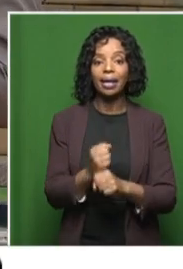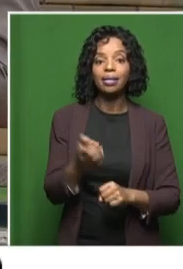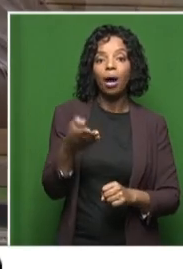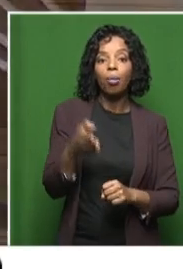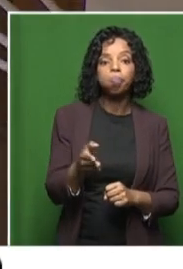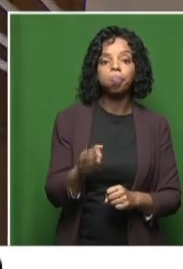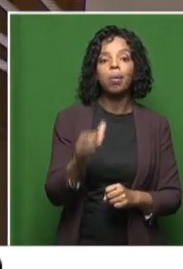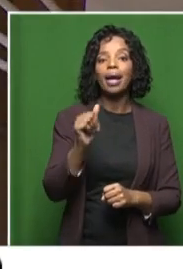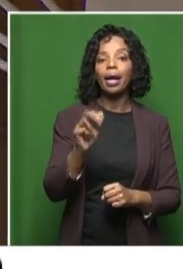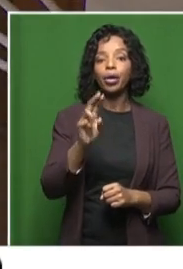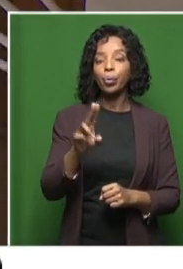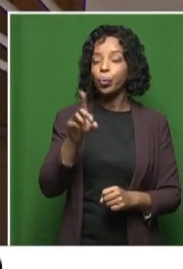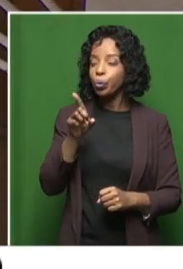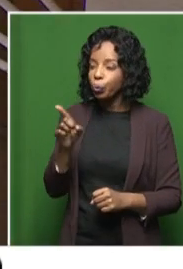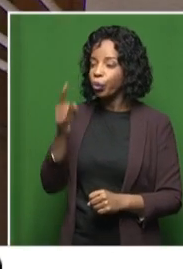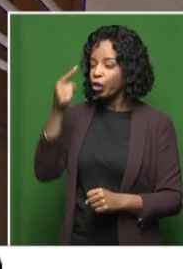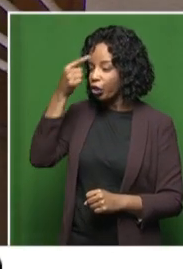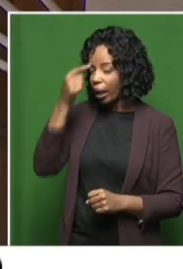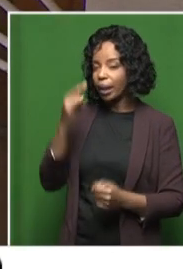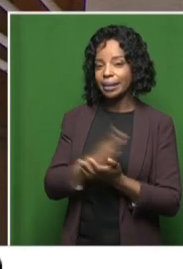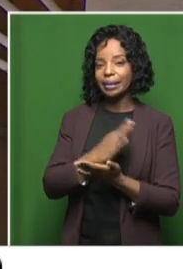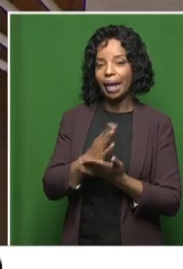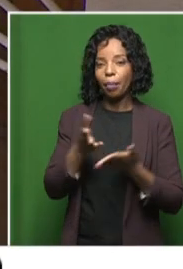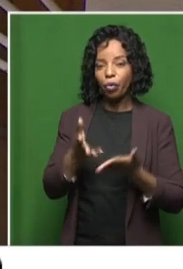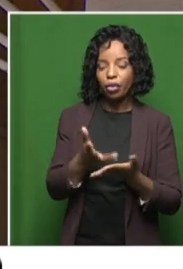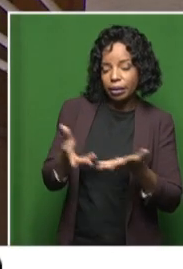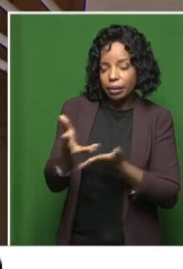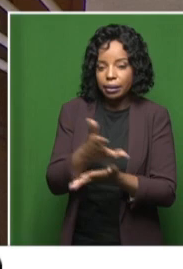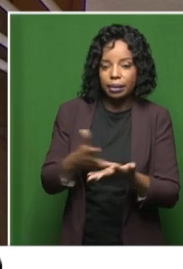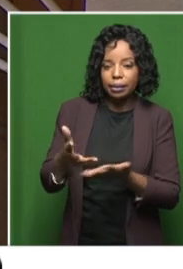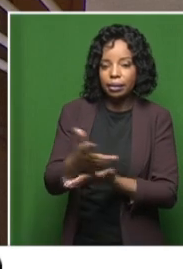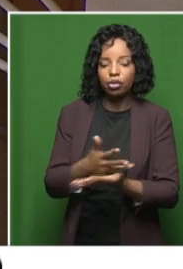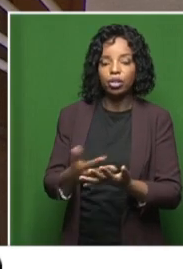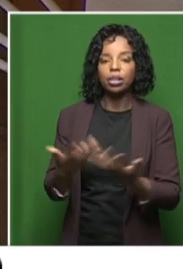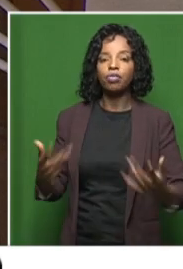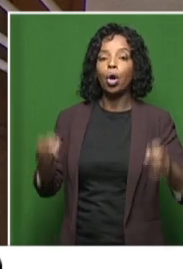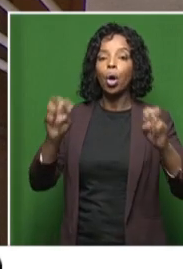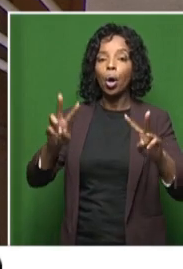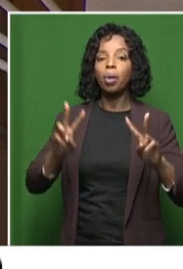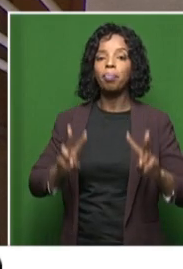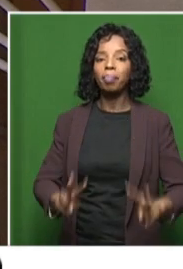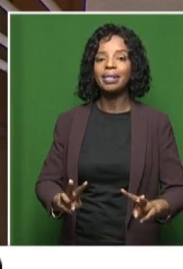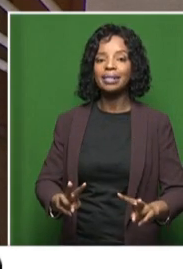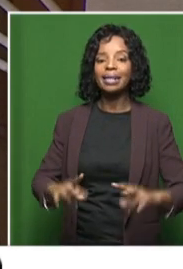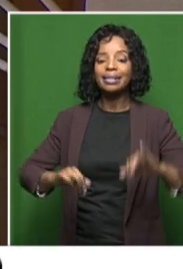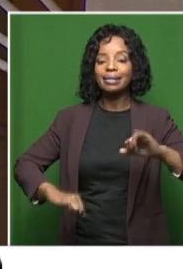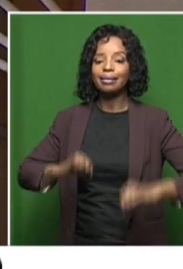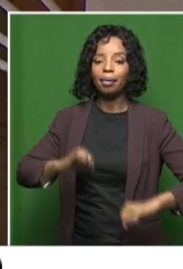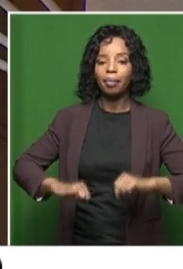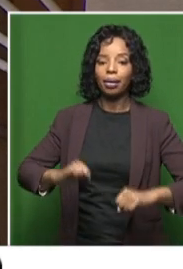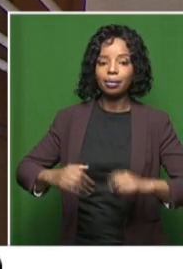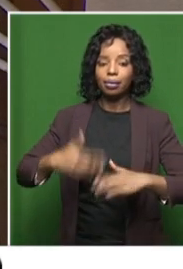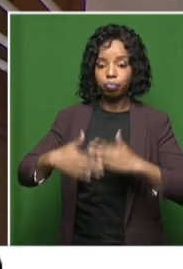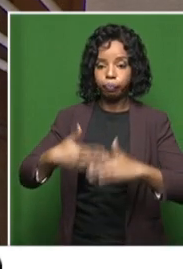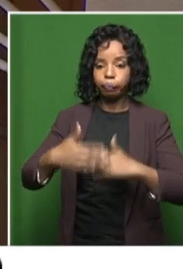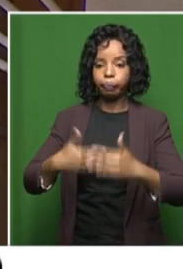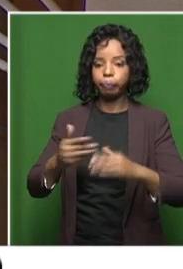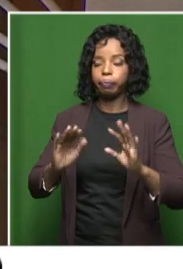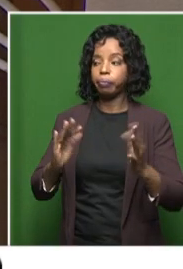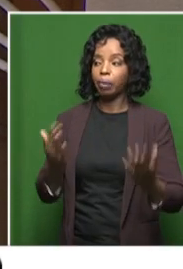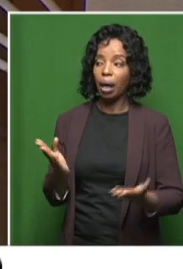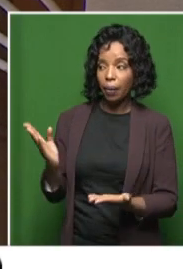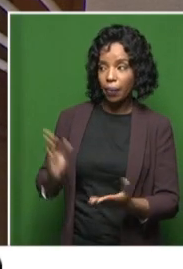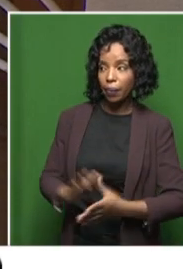think, Khayelihle, some of these discussions on peace and security and stability will pan out? Well, Sam, when I spoke to